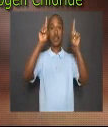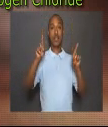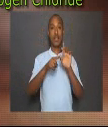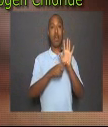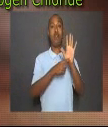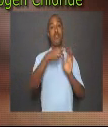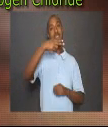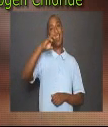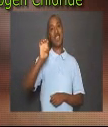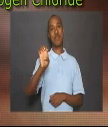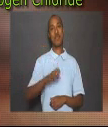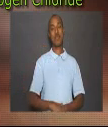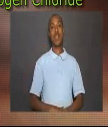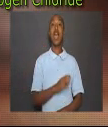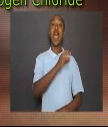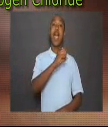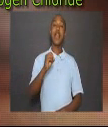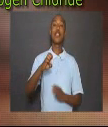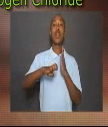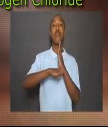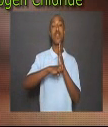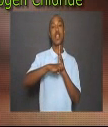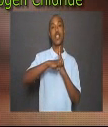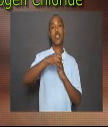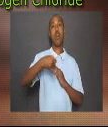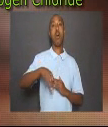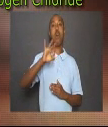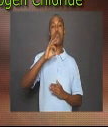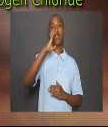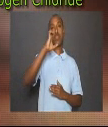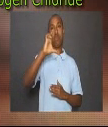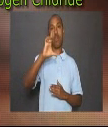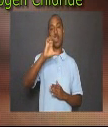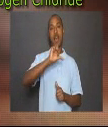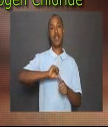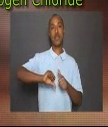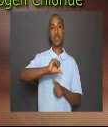helium, and the configuration of the chlorine